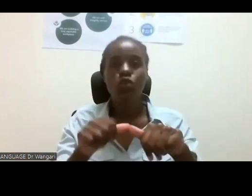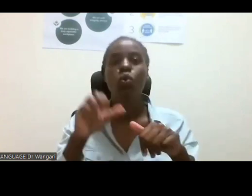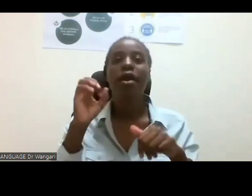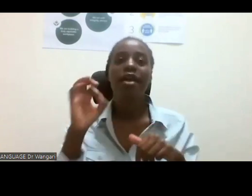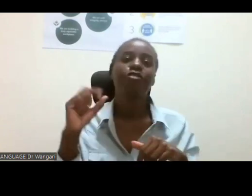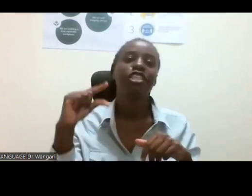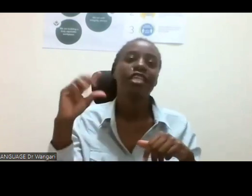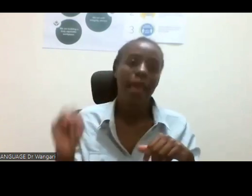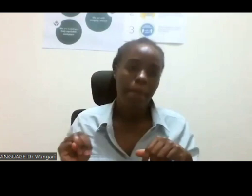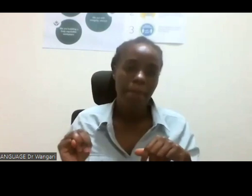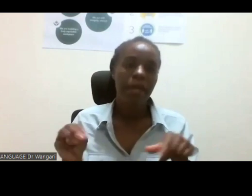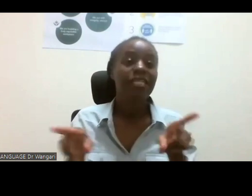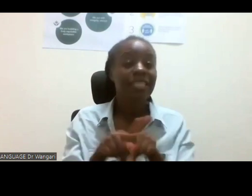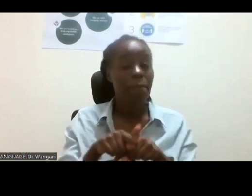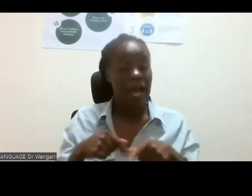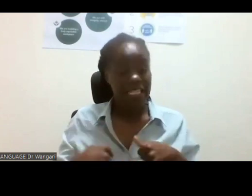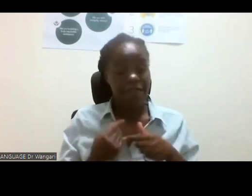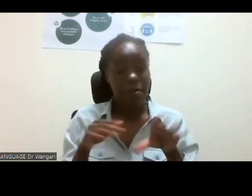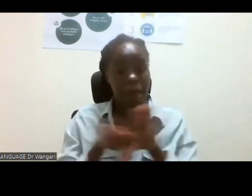the country.